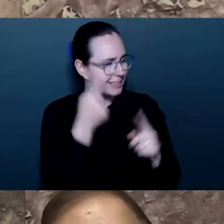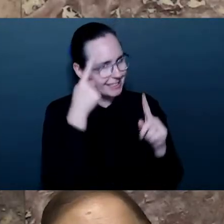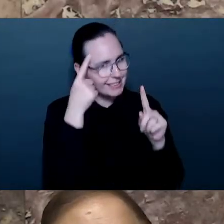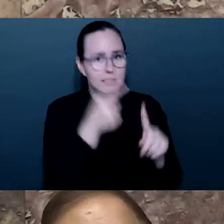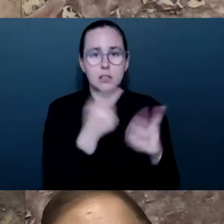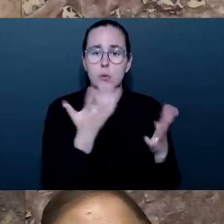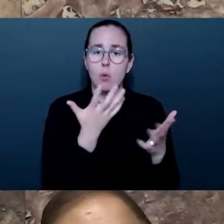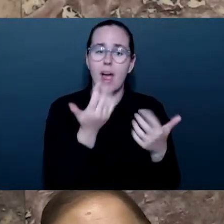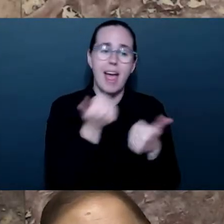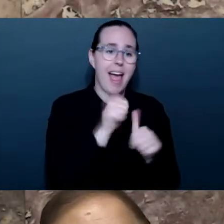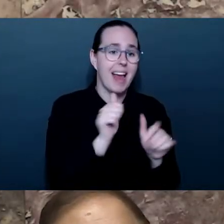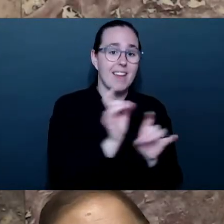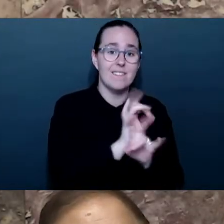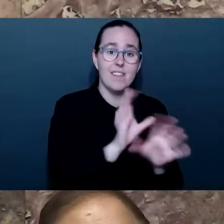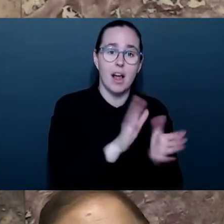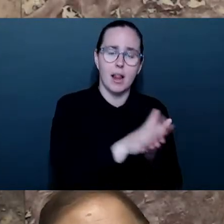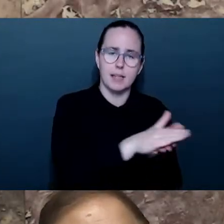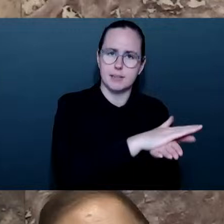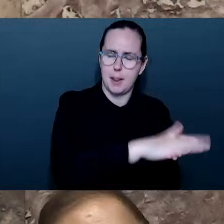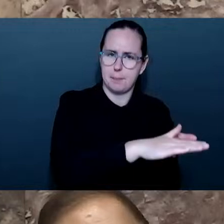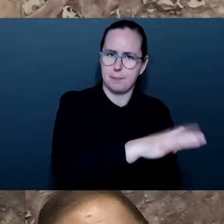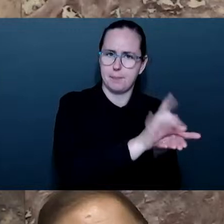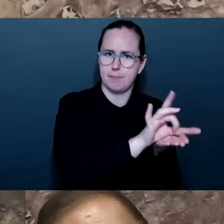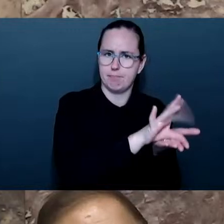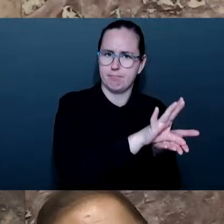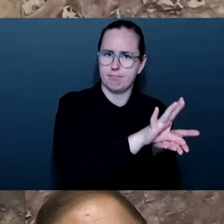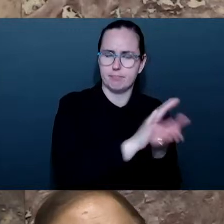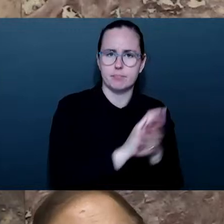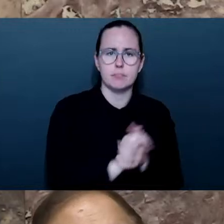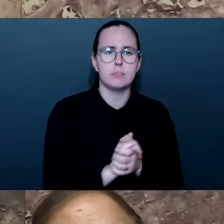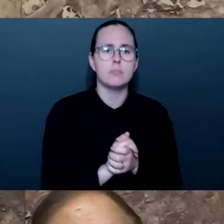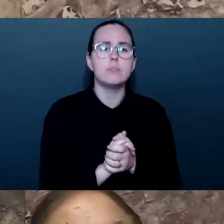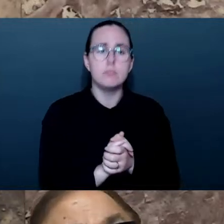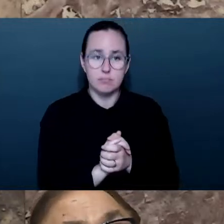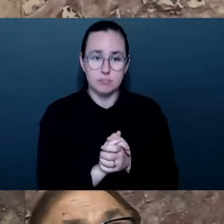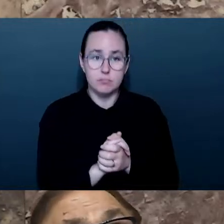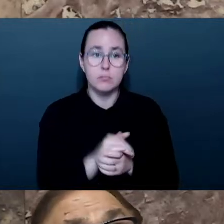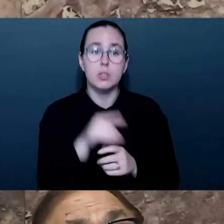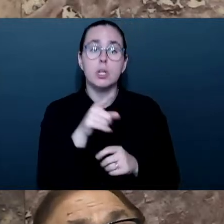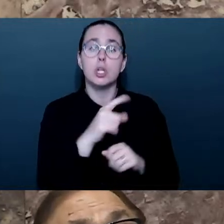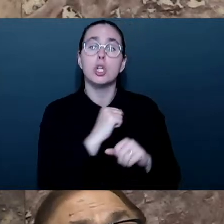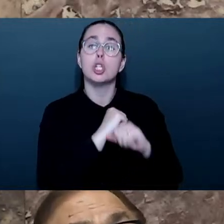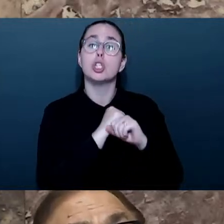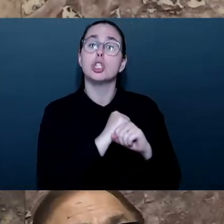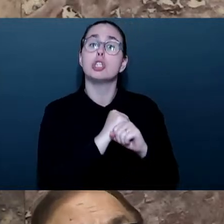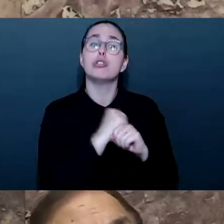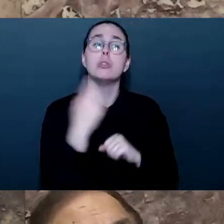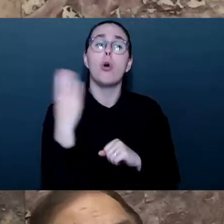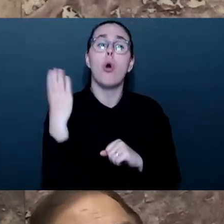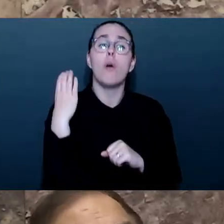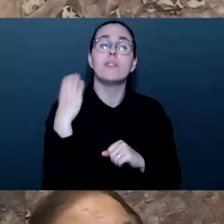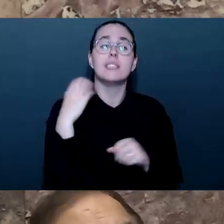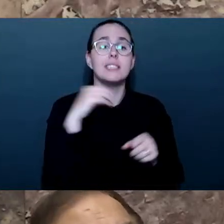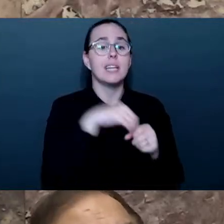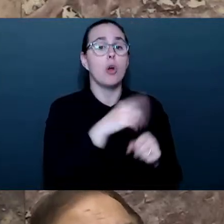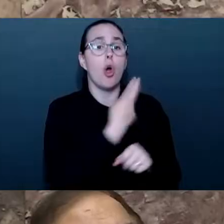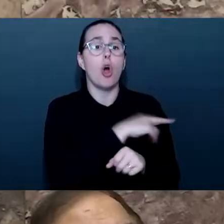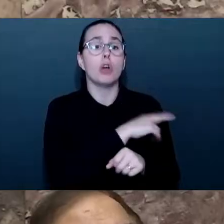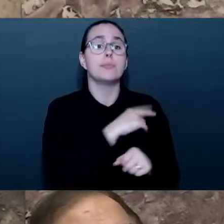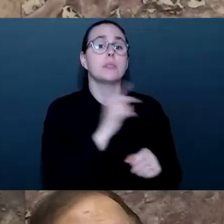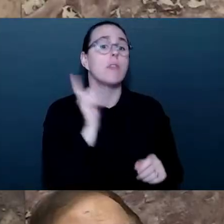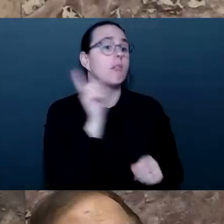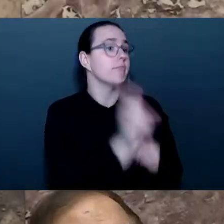settings makes a difference. With the training that they have, specific training around de-escalating